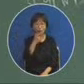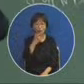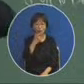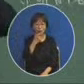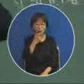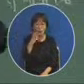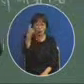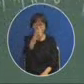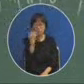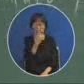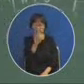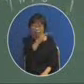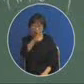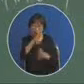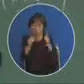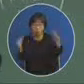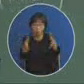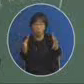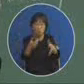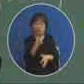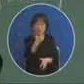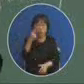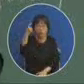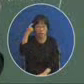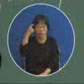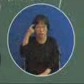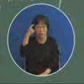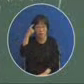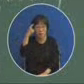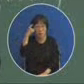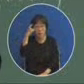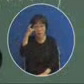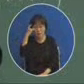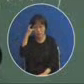the multi-disciples in one location when we're in Seoul. Do you know why?